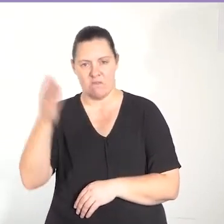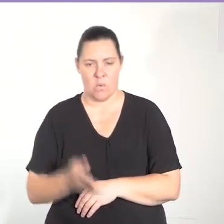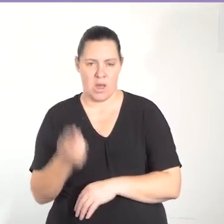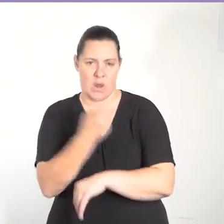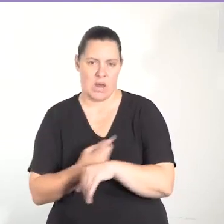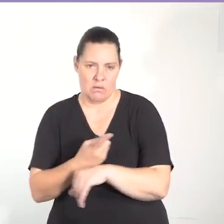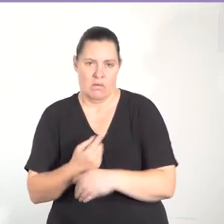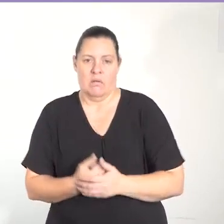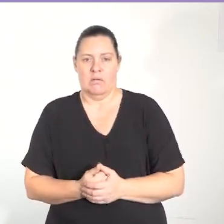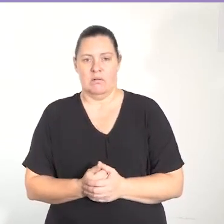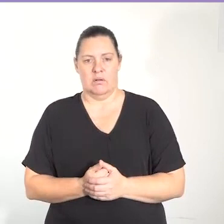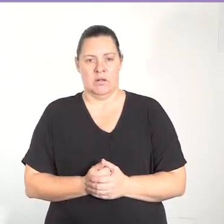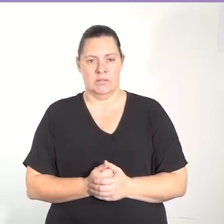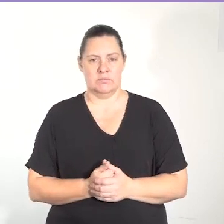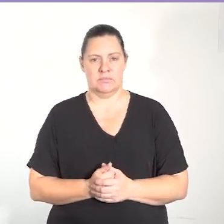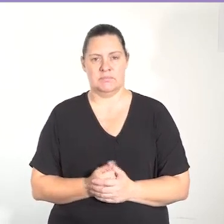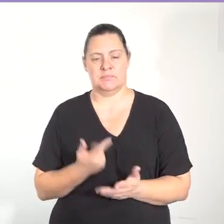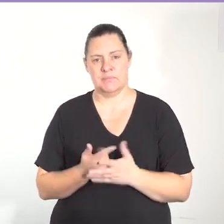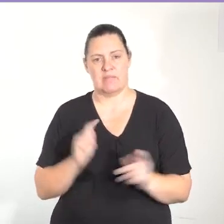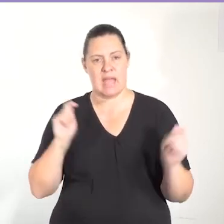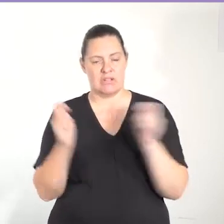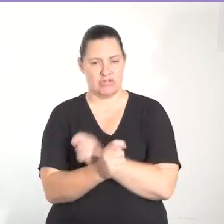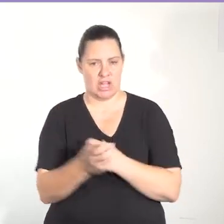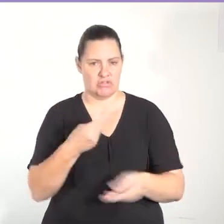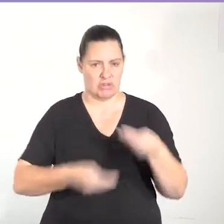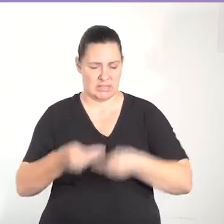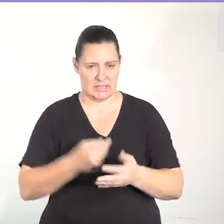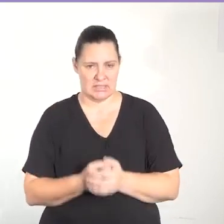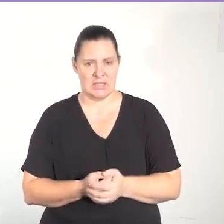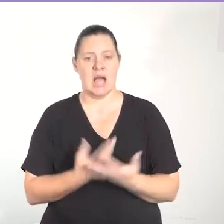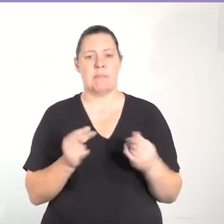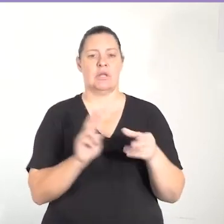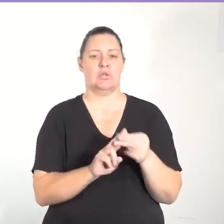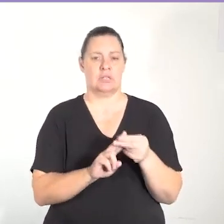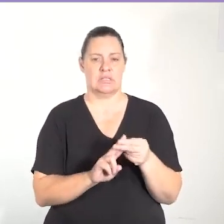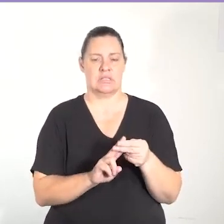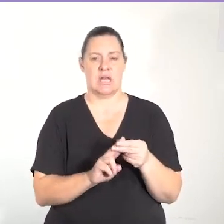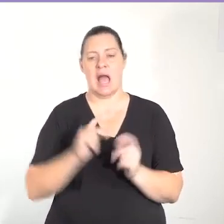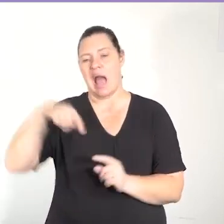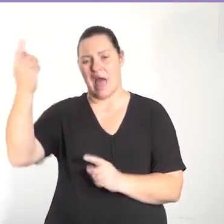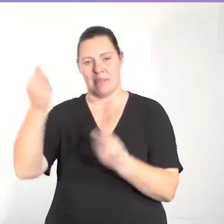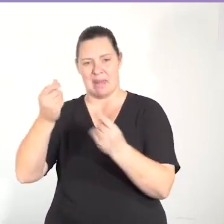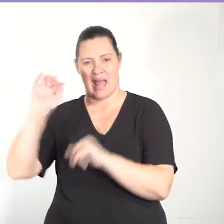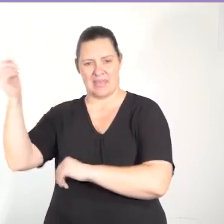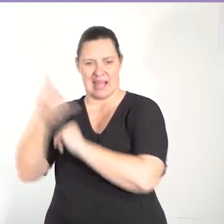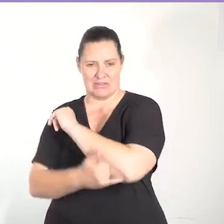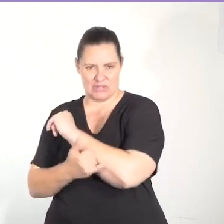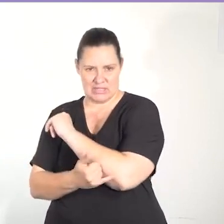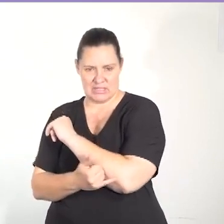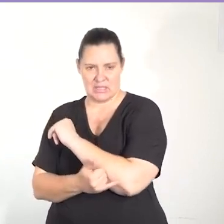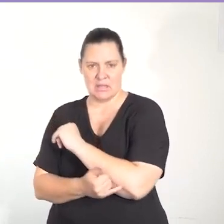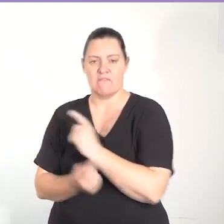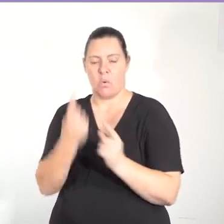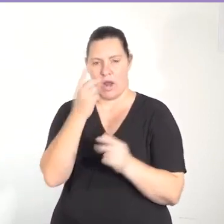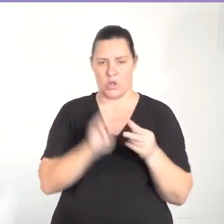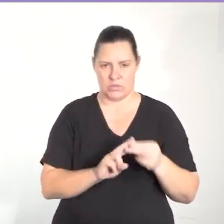per hour. We also have exchange rate, the number of units of a foreign currency that are bought